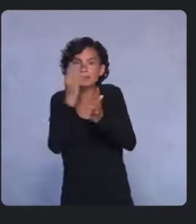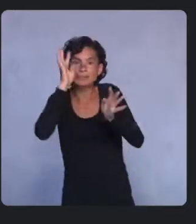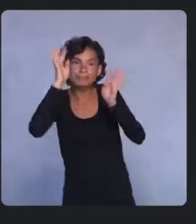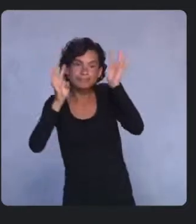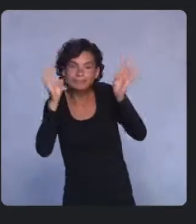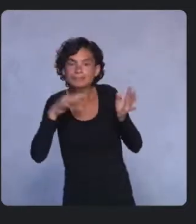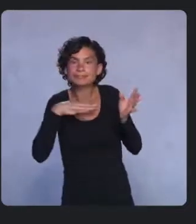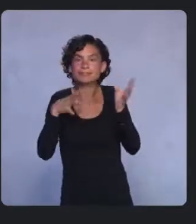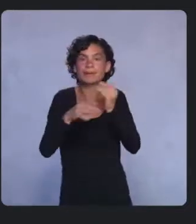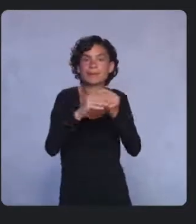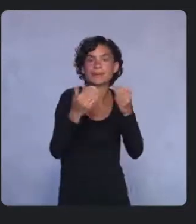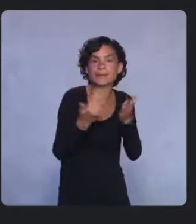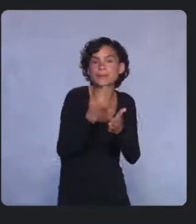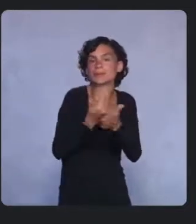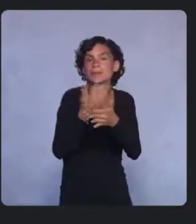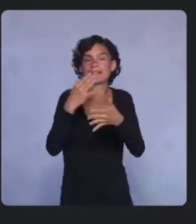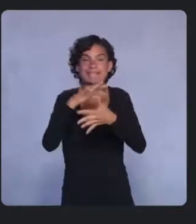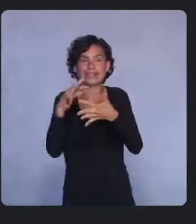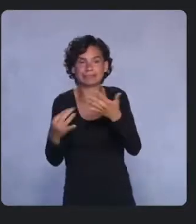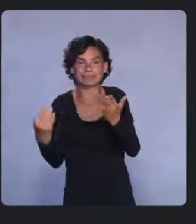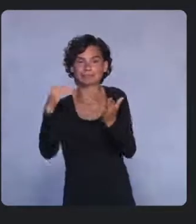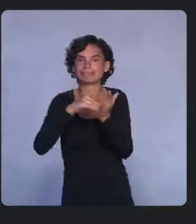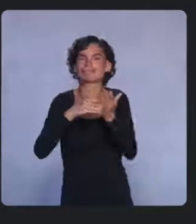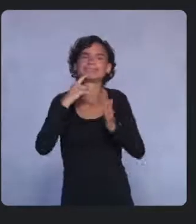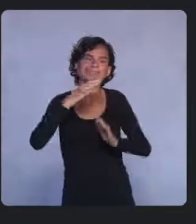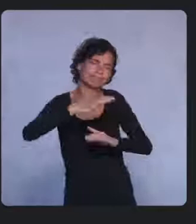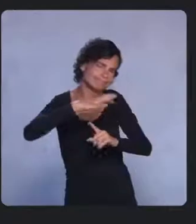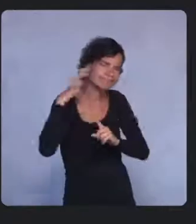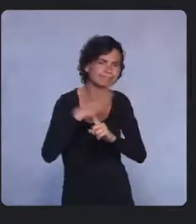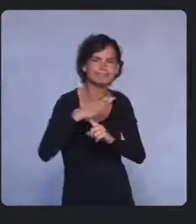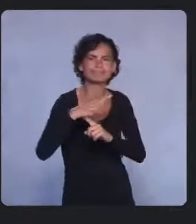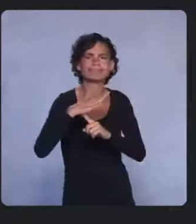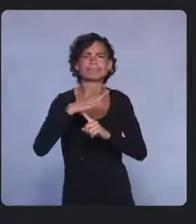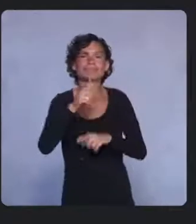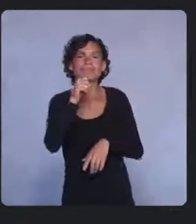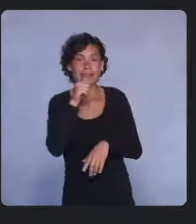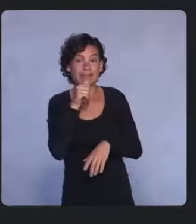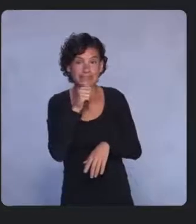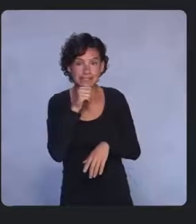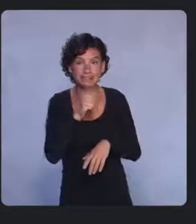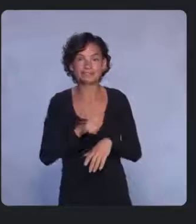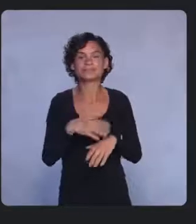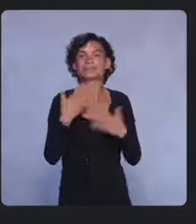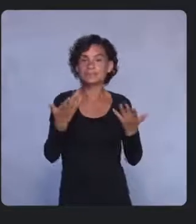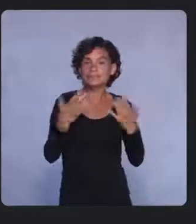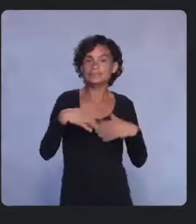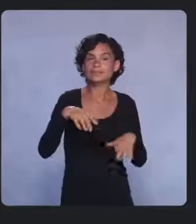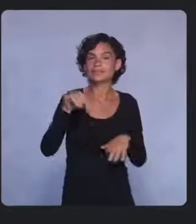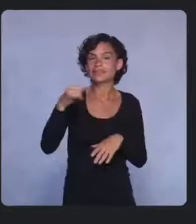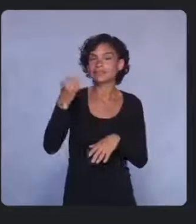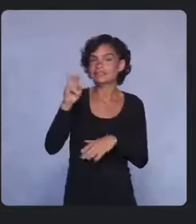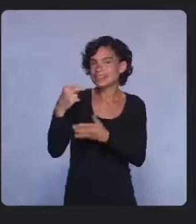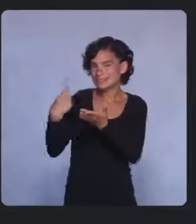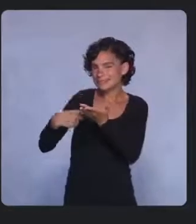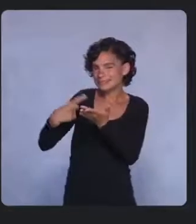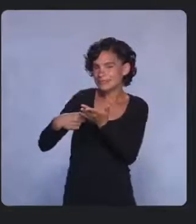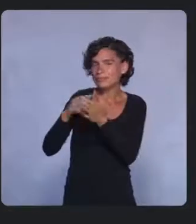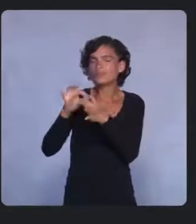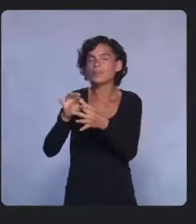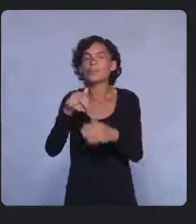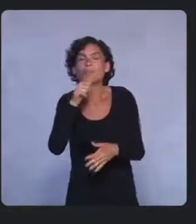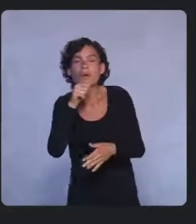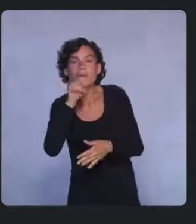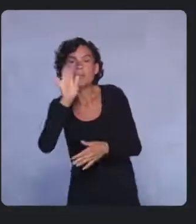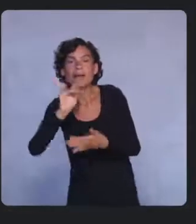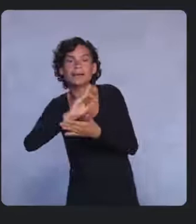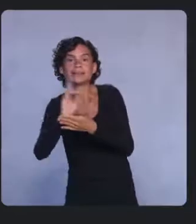with powerful privacy. You heard Jen talk about the ways we're building private by design technology. Thanks